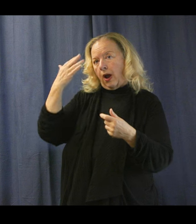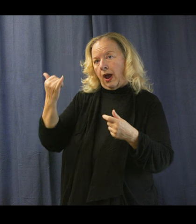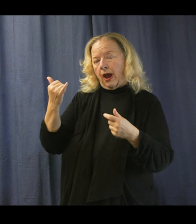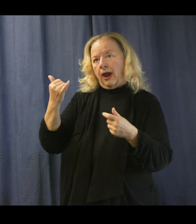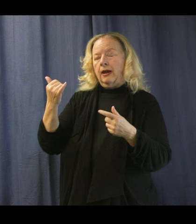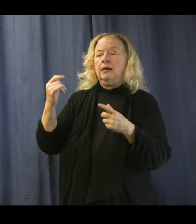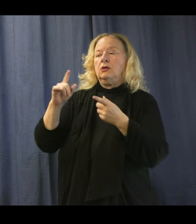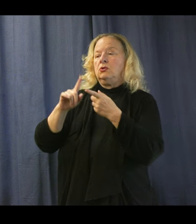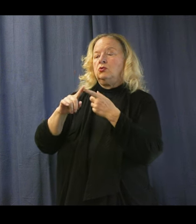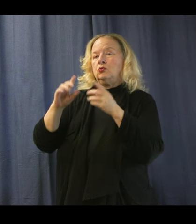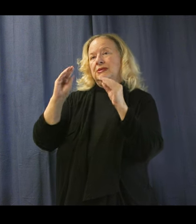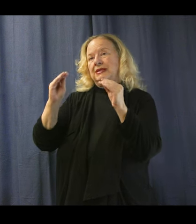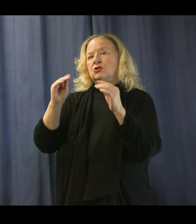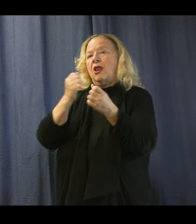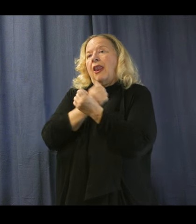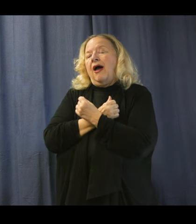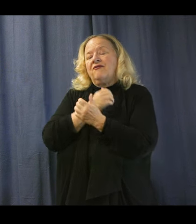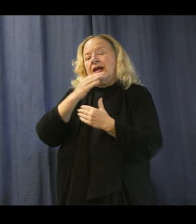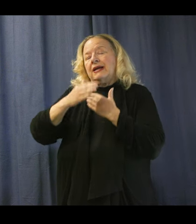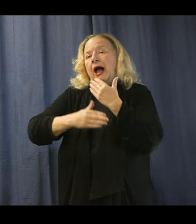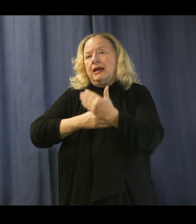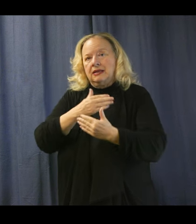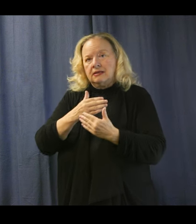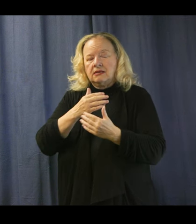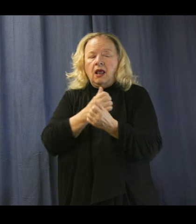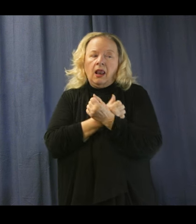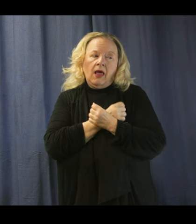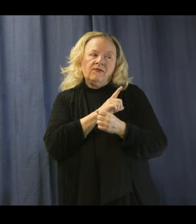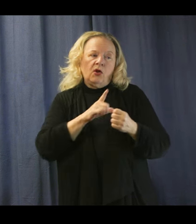Its highest teaching is love and kindness.